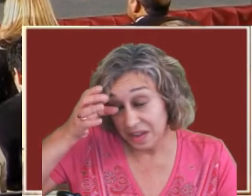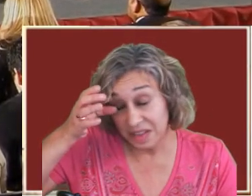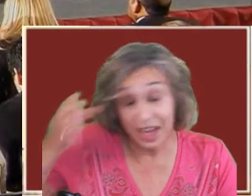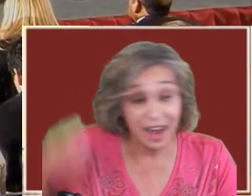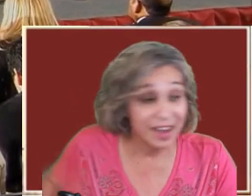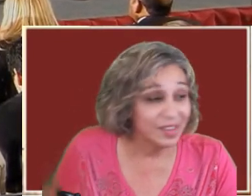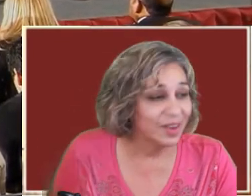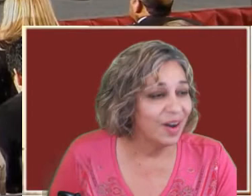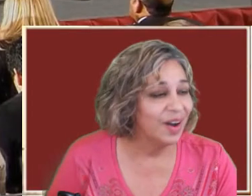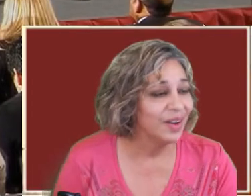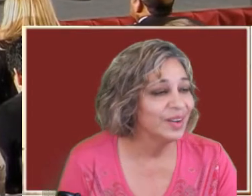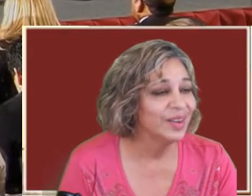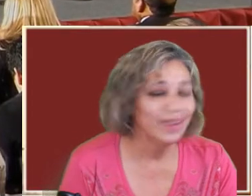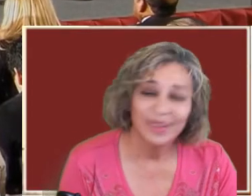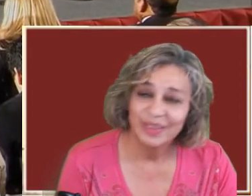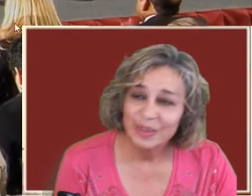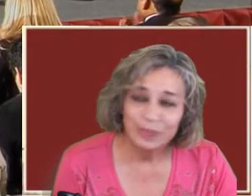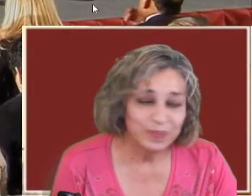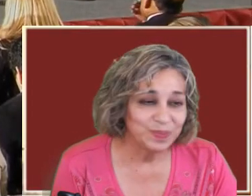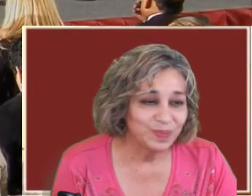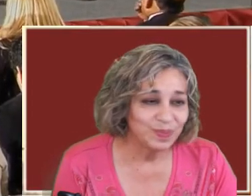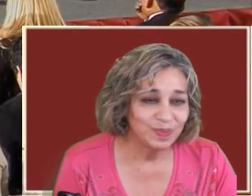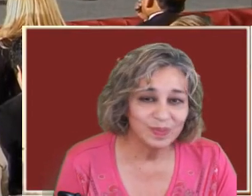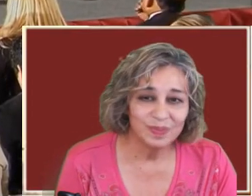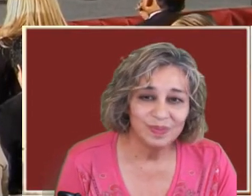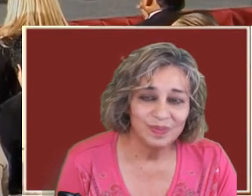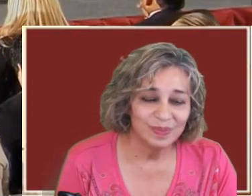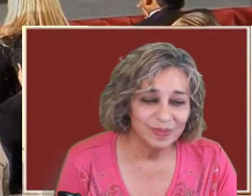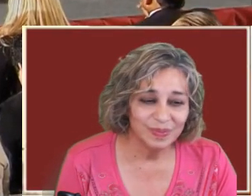know, living high on the hog.